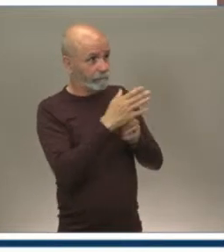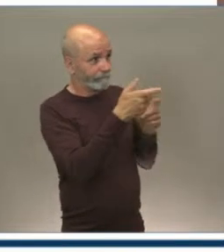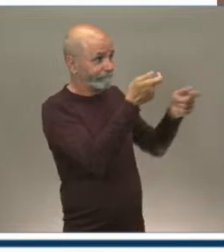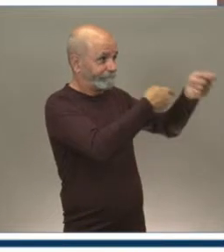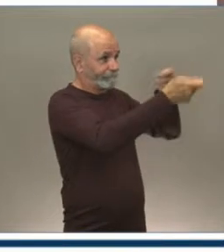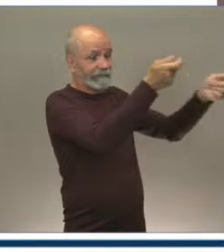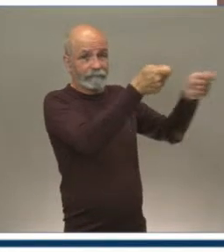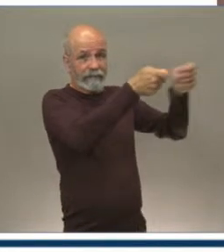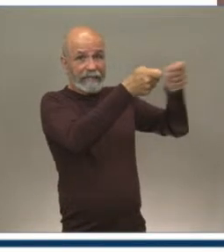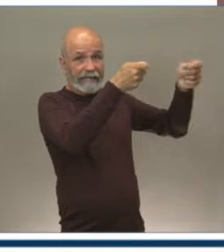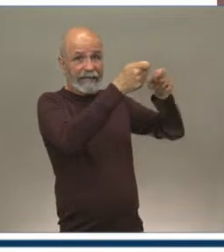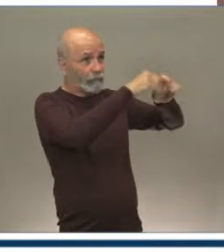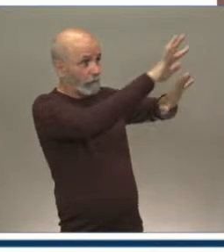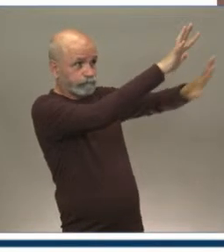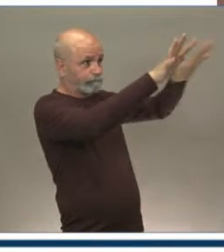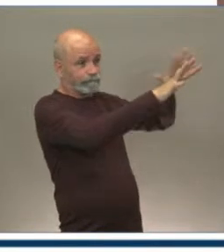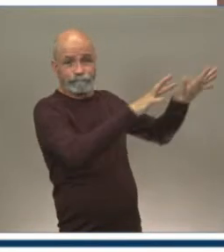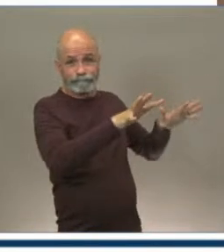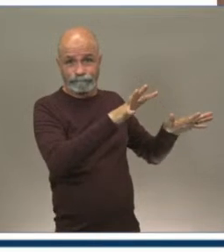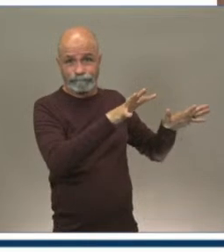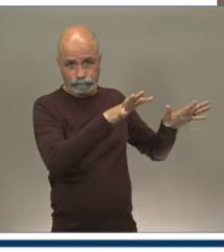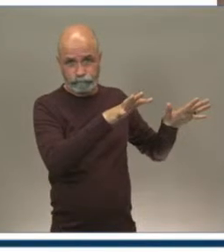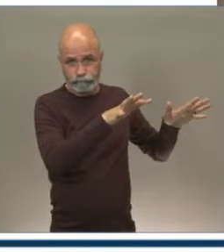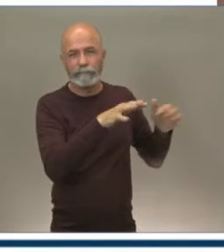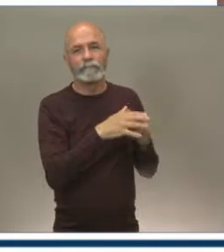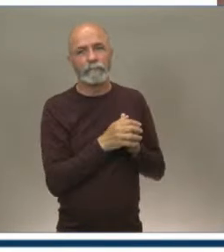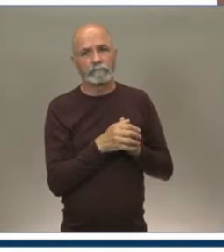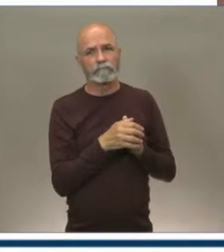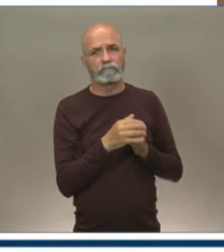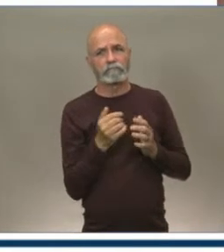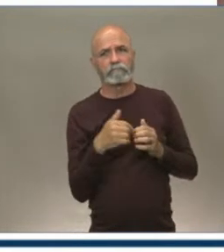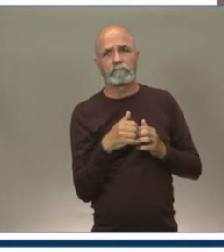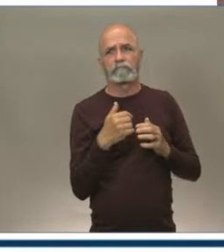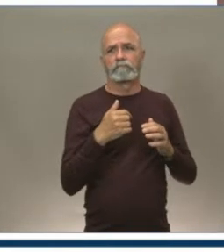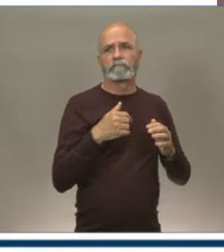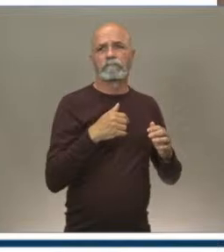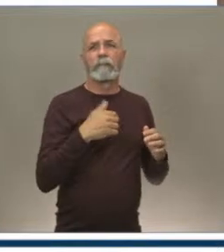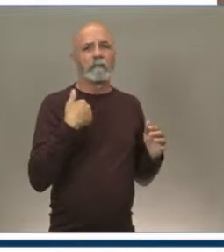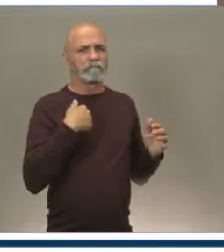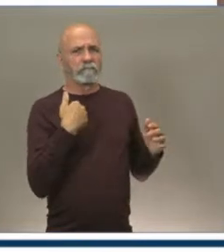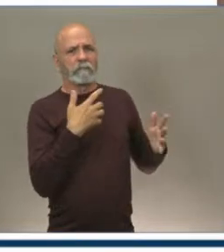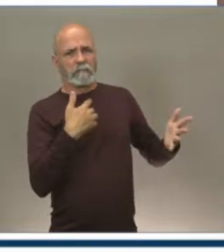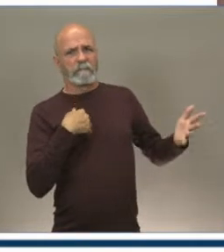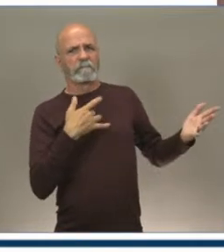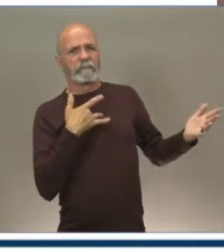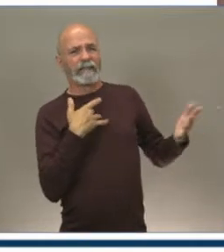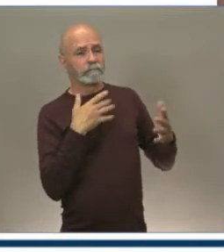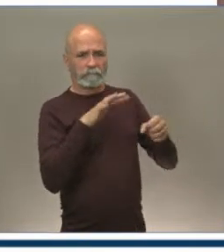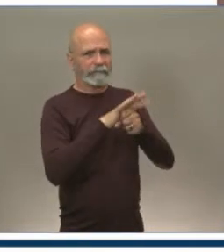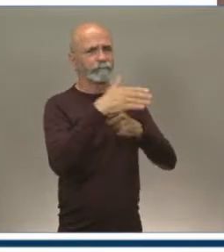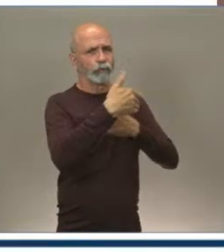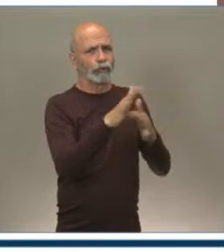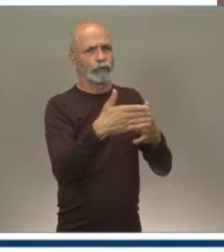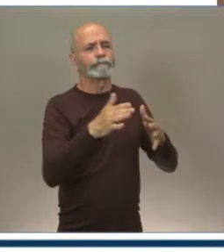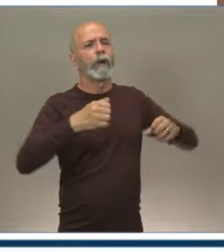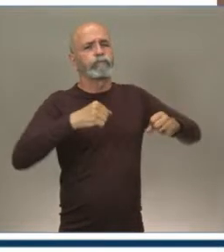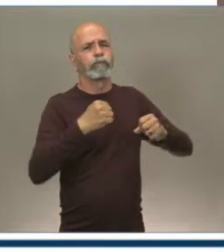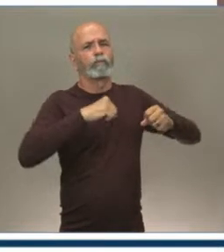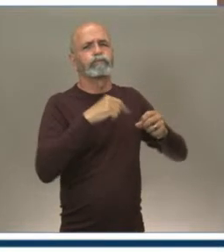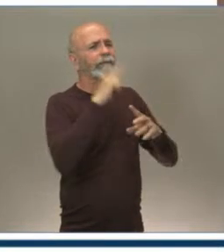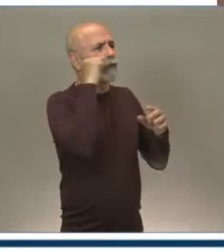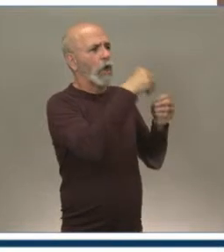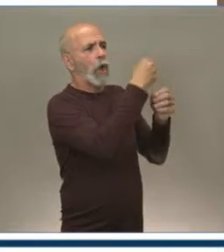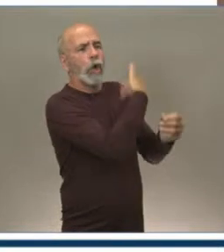have that capacity, in regional hospitals right across the province. And so we feel very good about the capacity that we